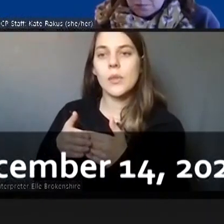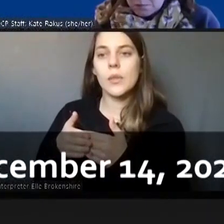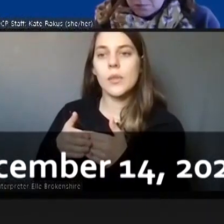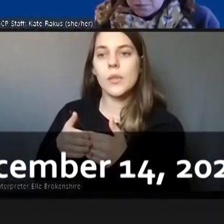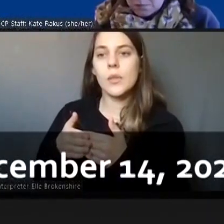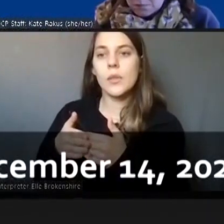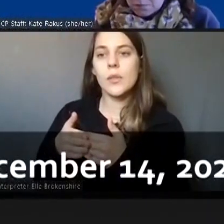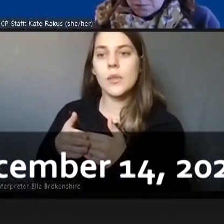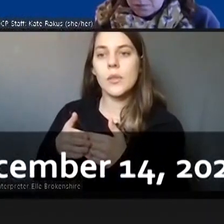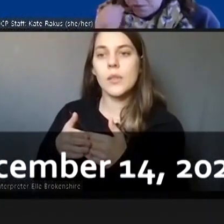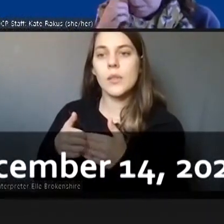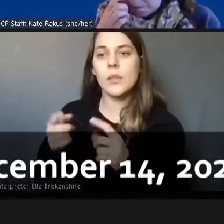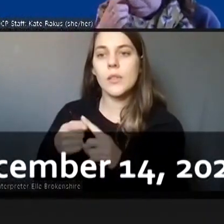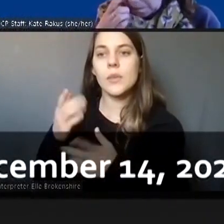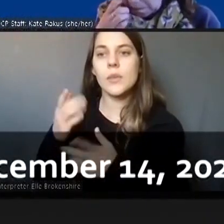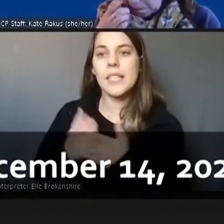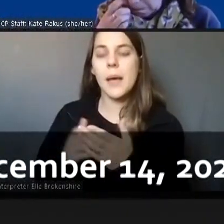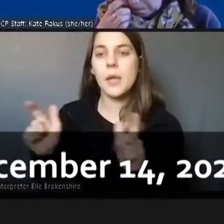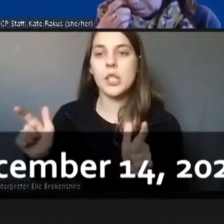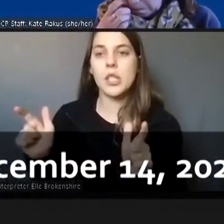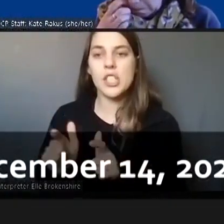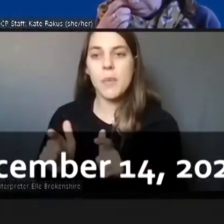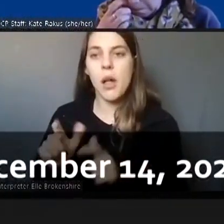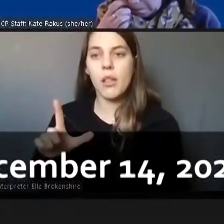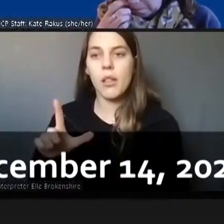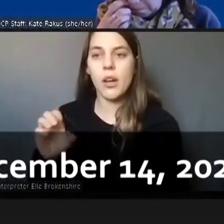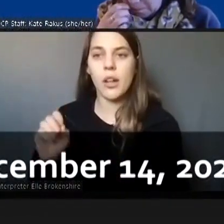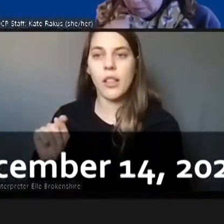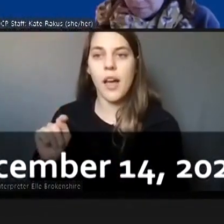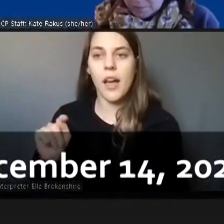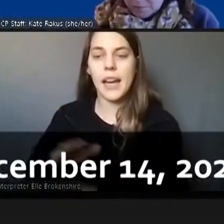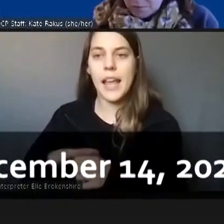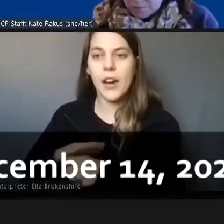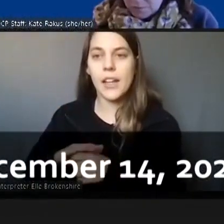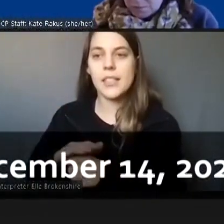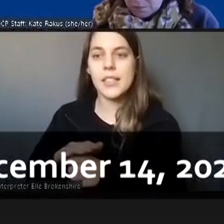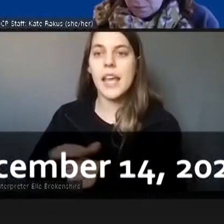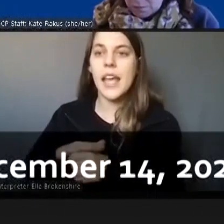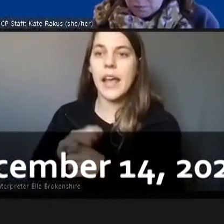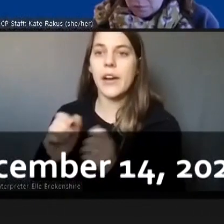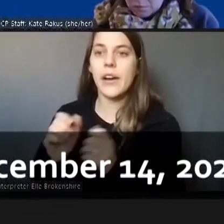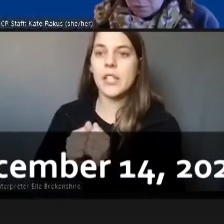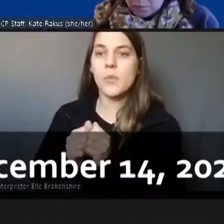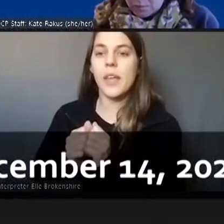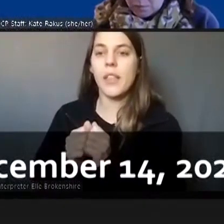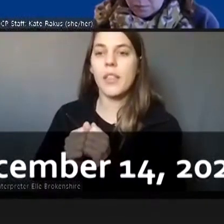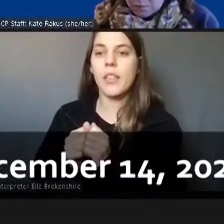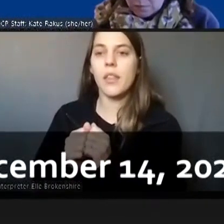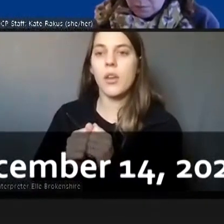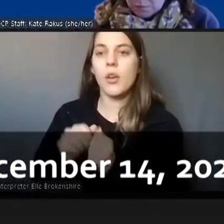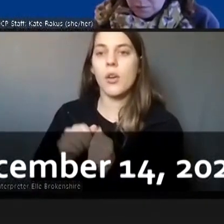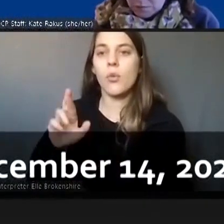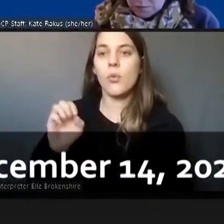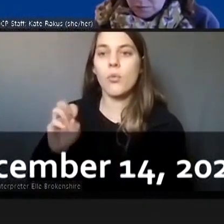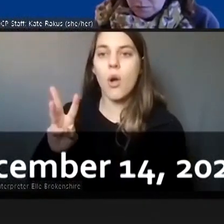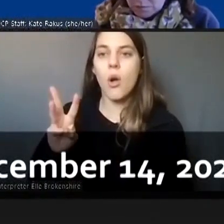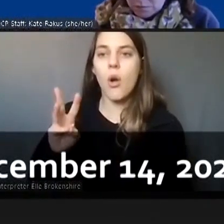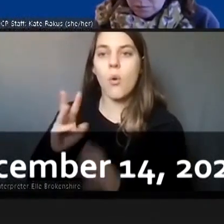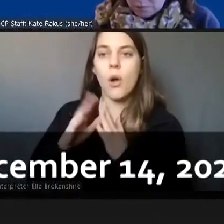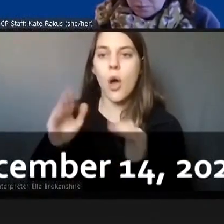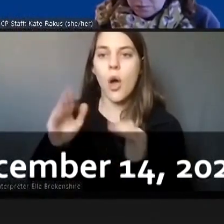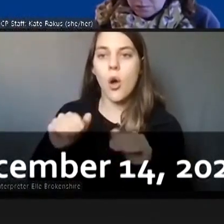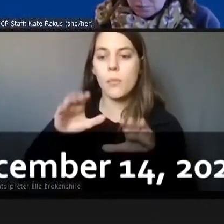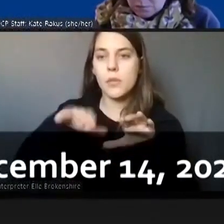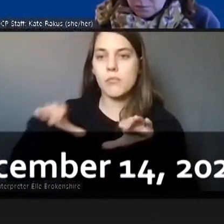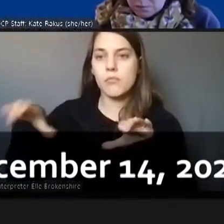tighter lot areas, areas with like row homes, things can get a little bit tight. So if you're building out a deck on the